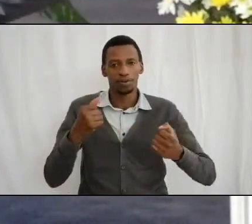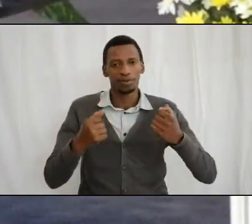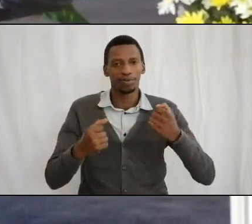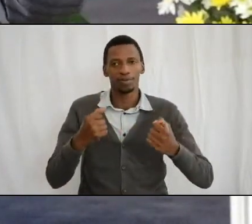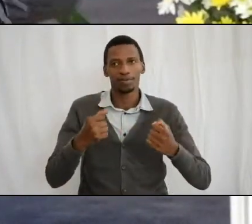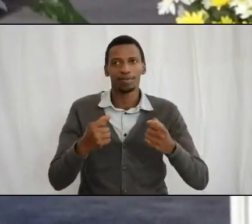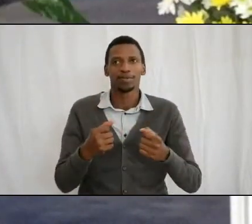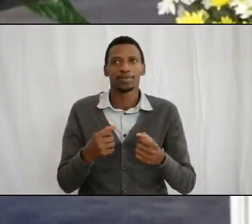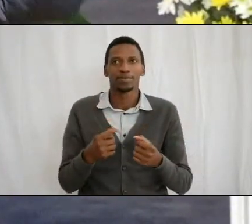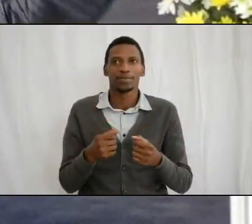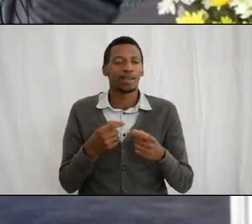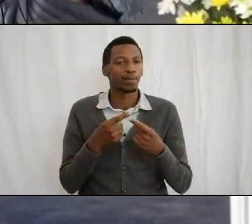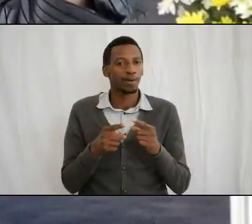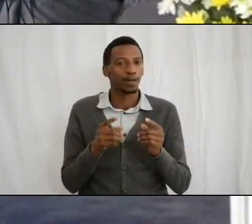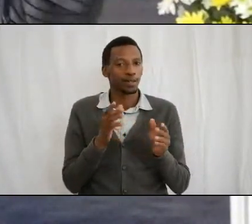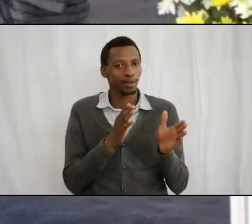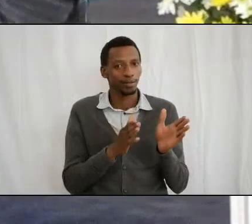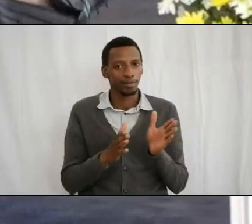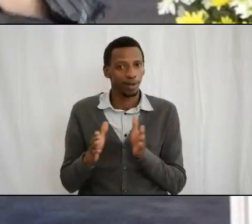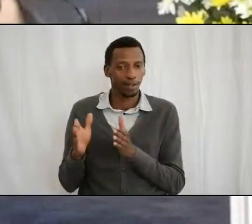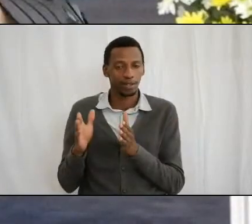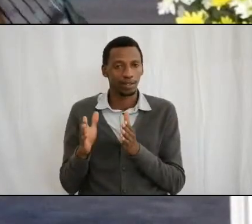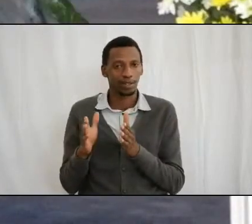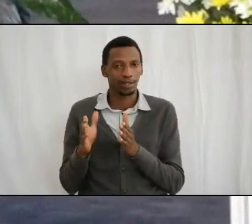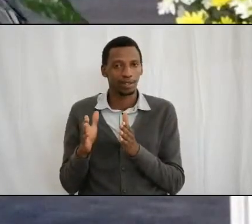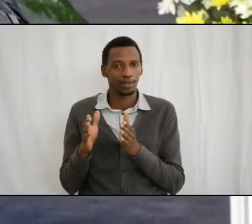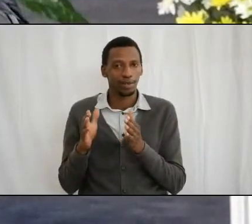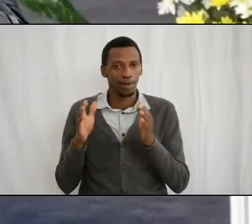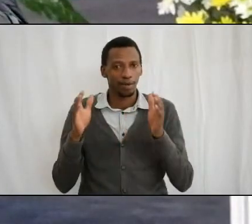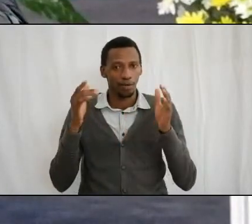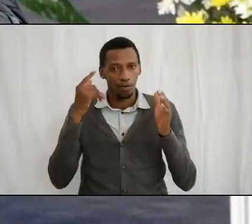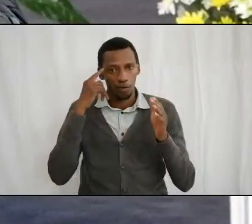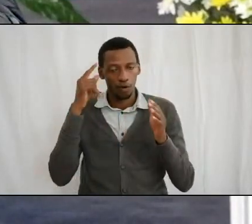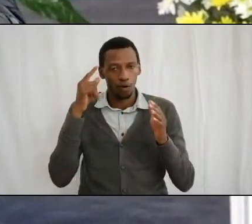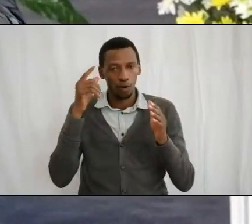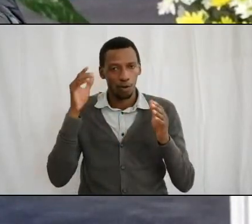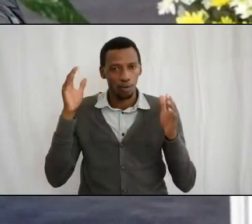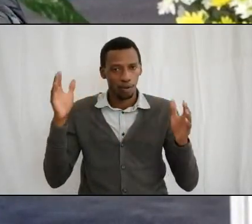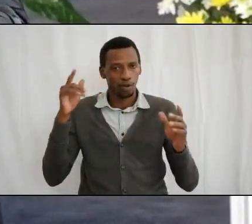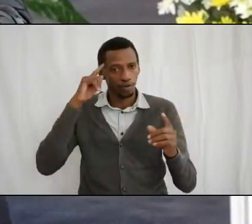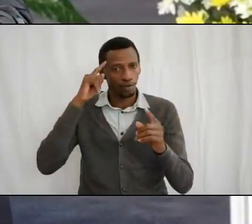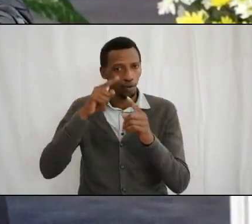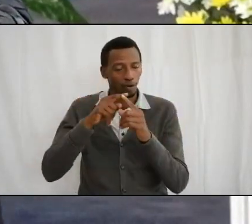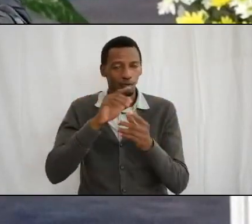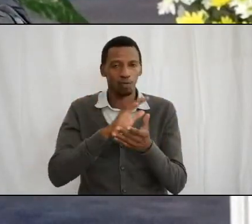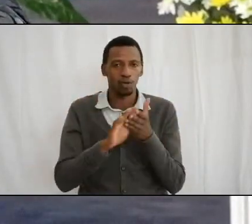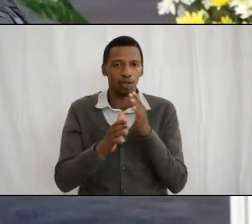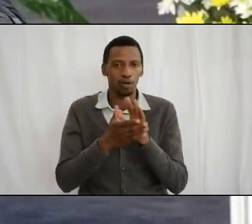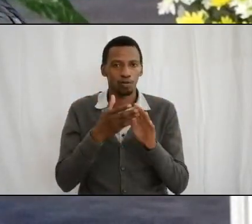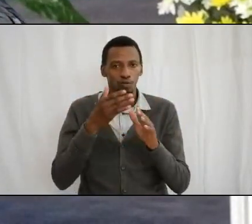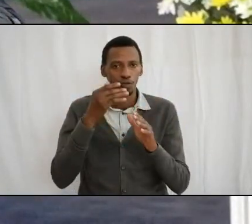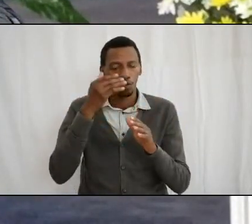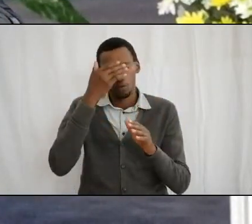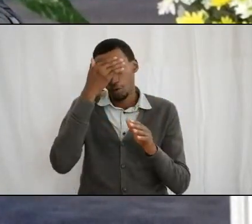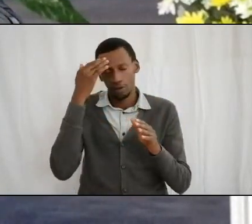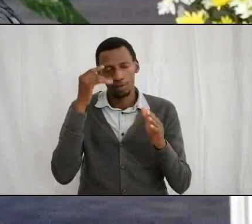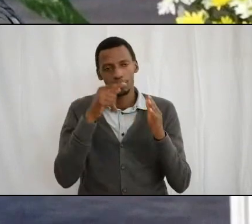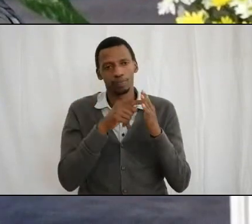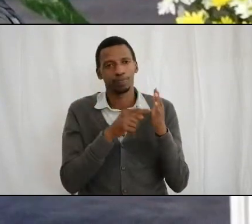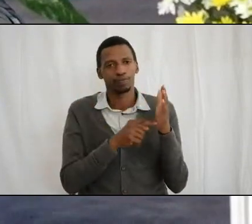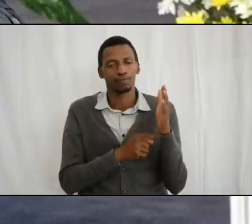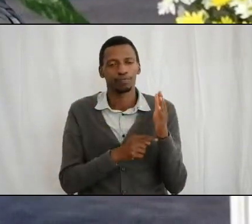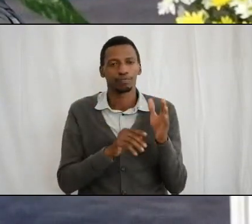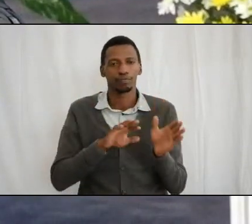But planning, looking at the big picture without losing the detail. Robert